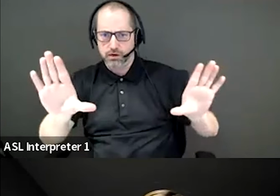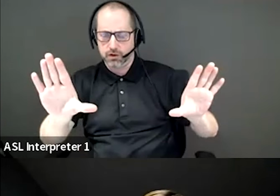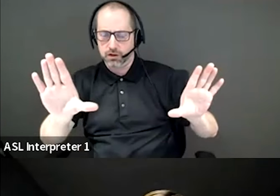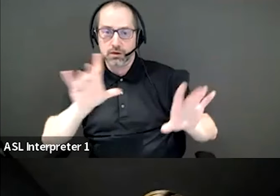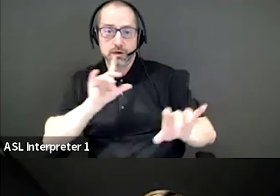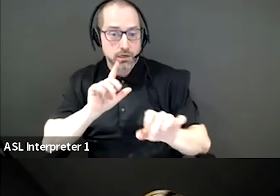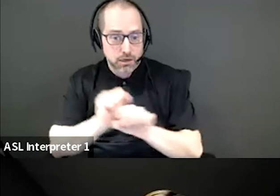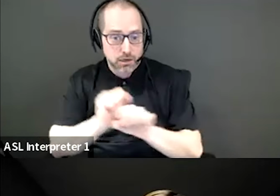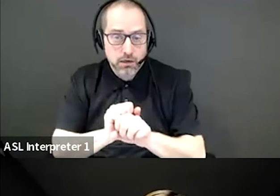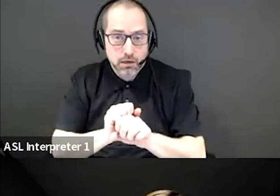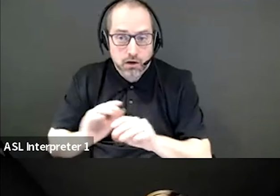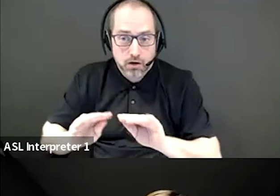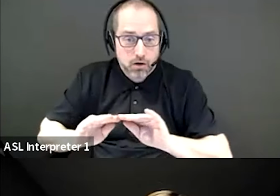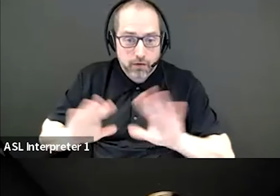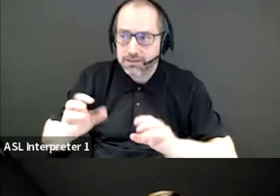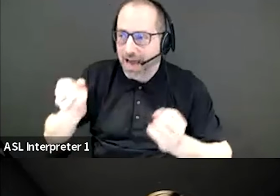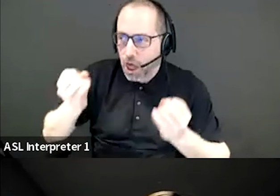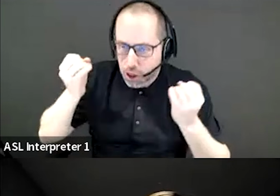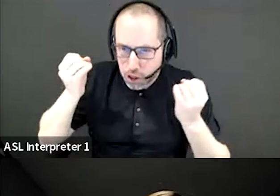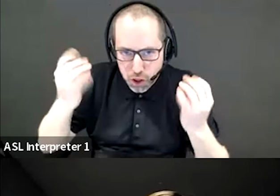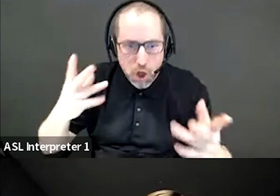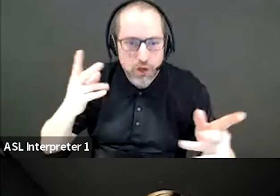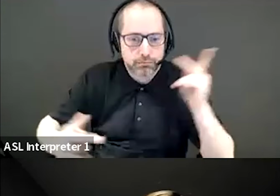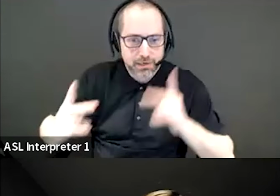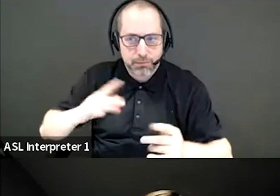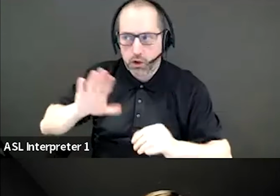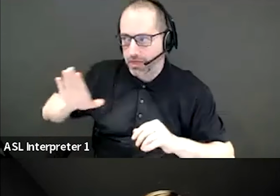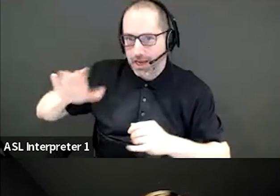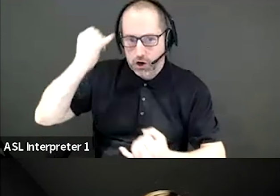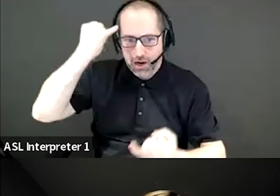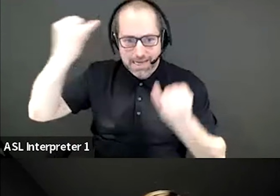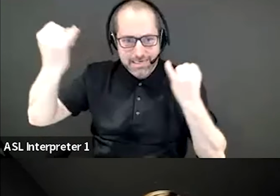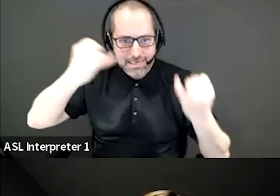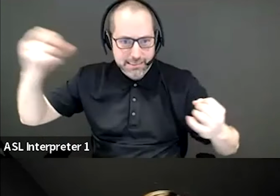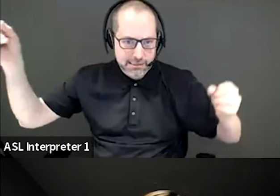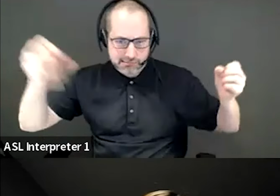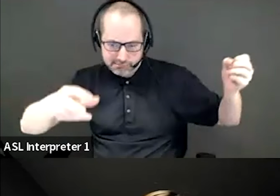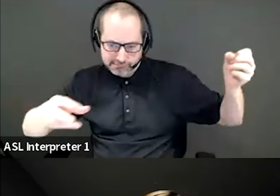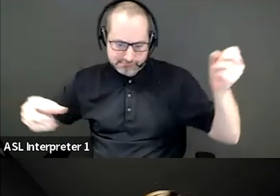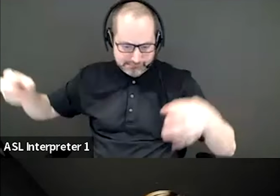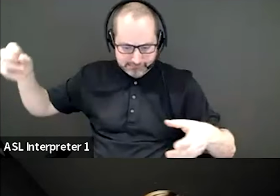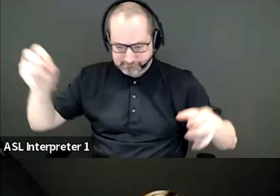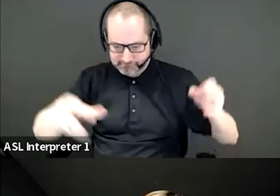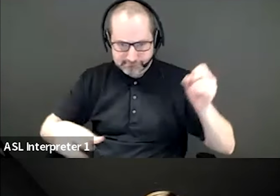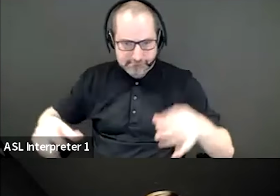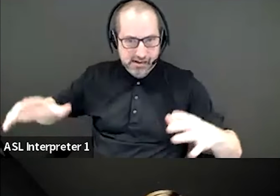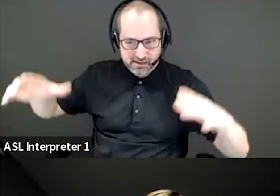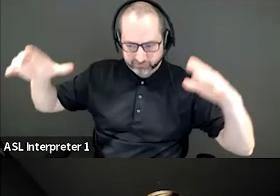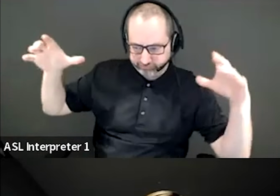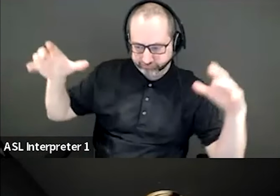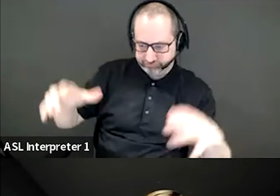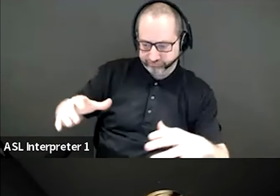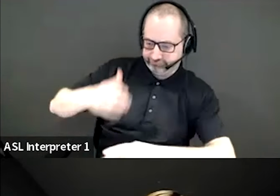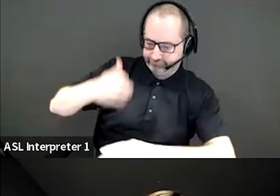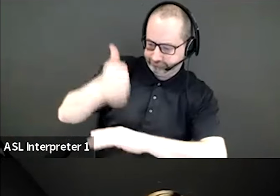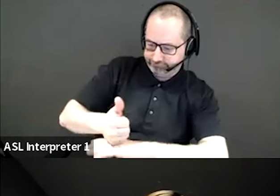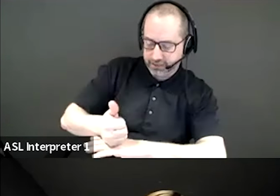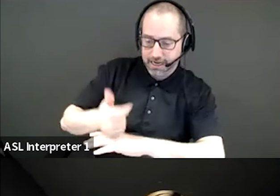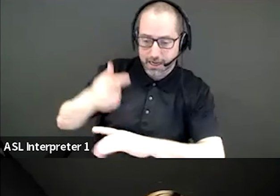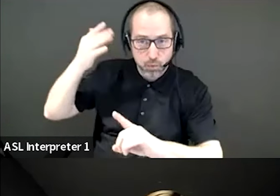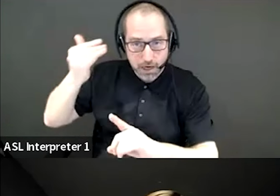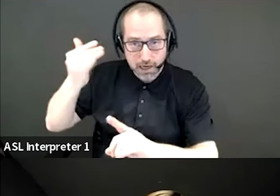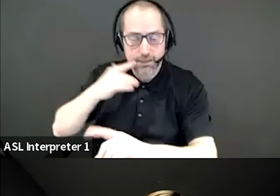of people putting in ideas, and that it really is meant to support lots of people, but especially